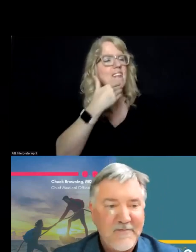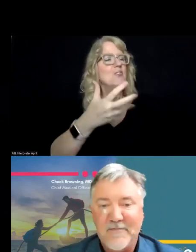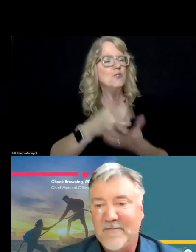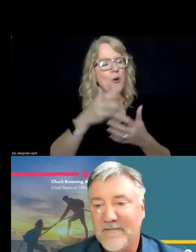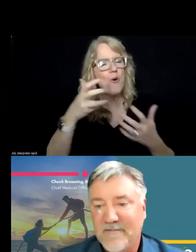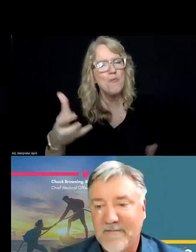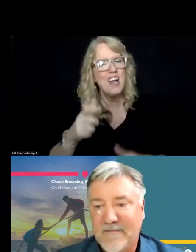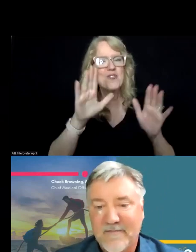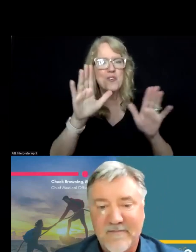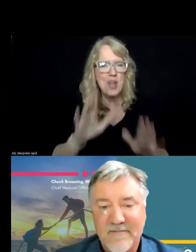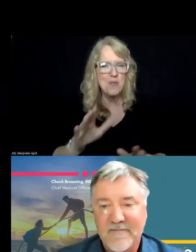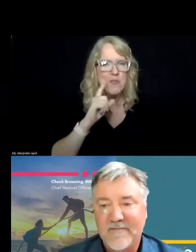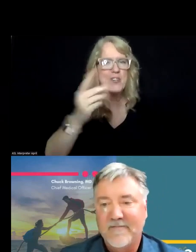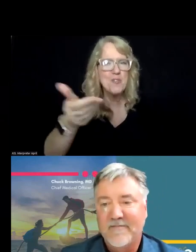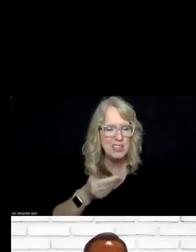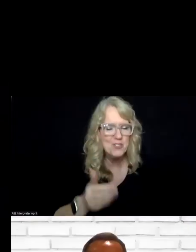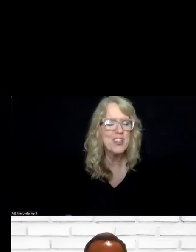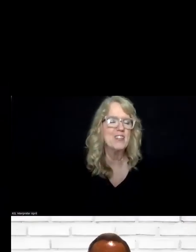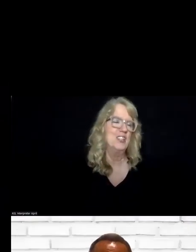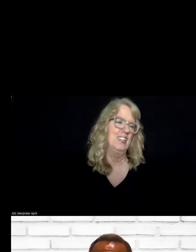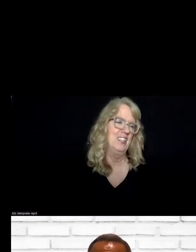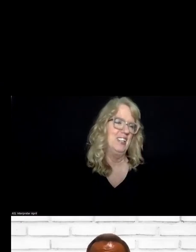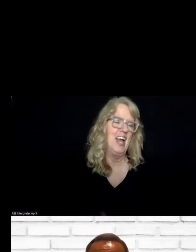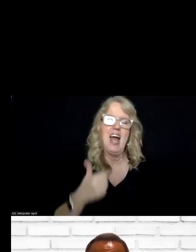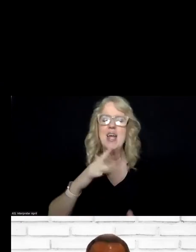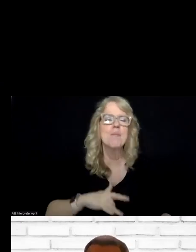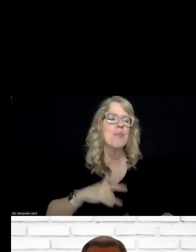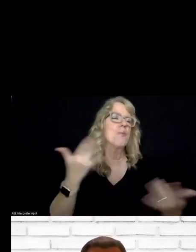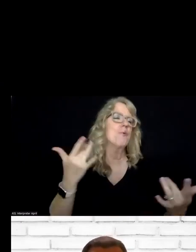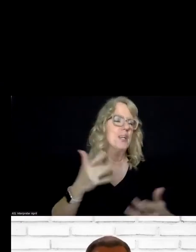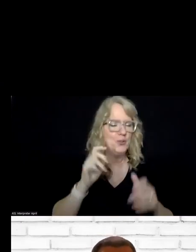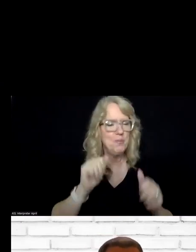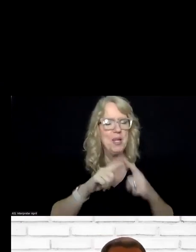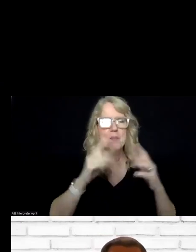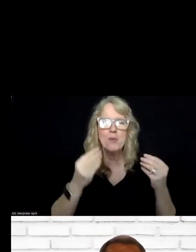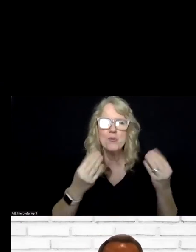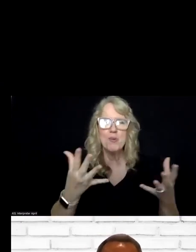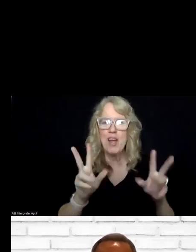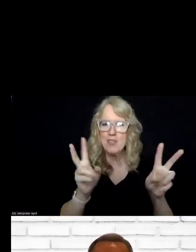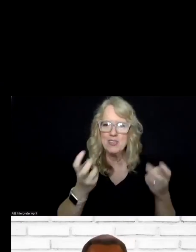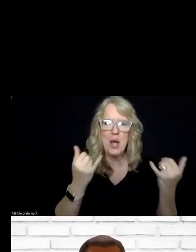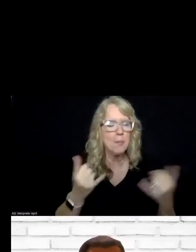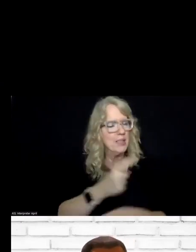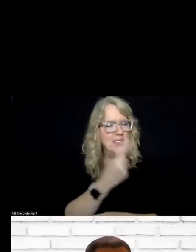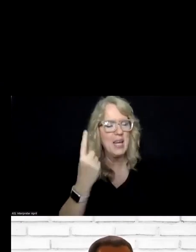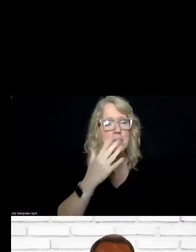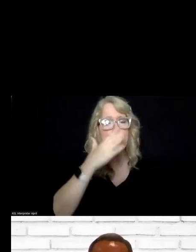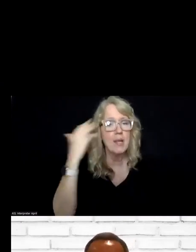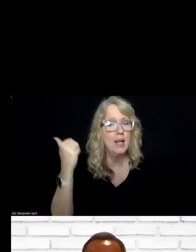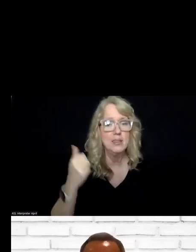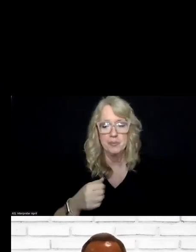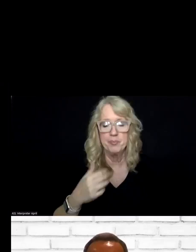that wonderful introduction. I am just so thrilled to be able to provide this topic today because it's been something that has